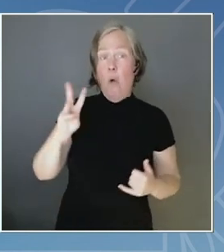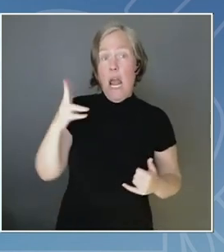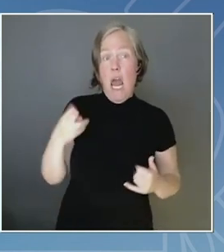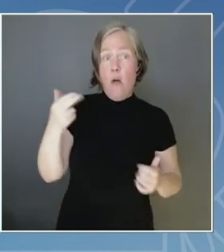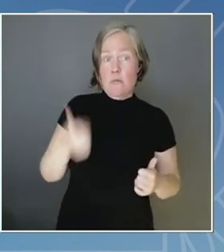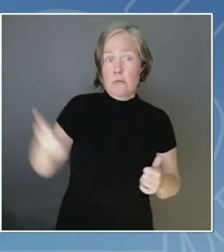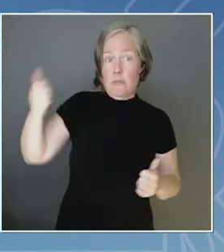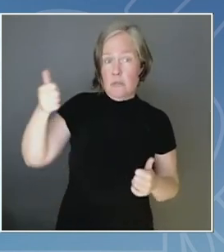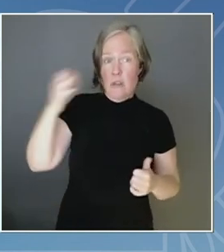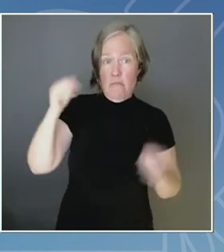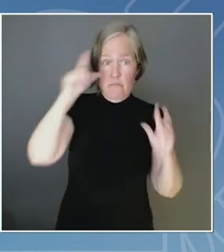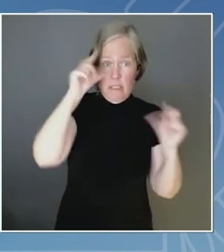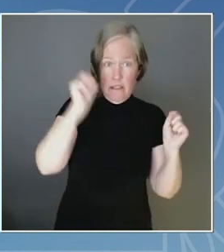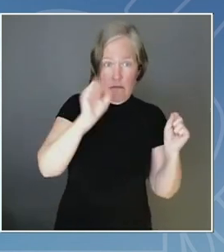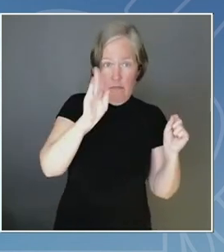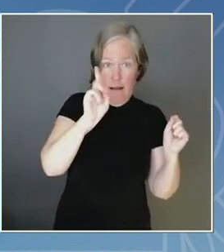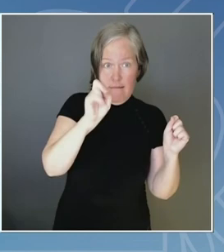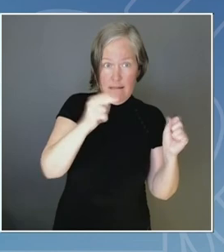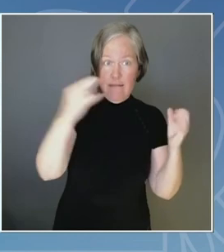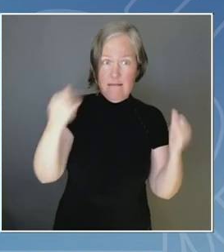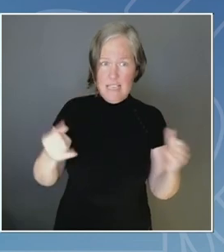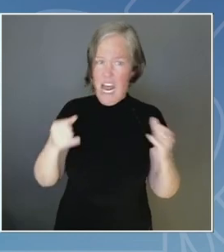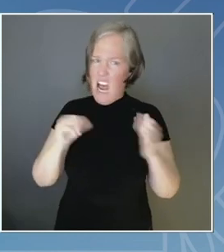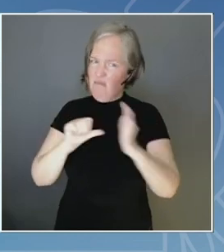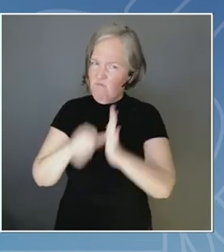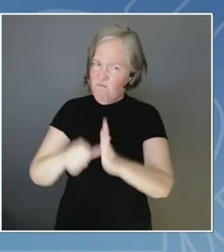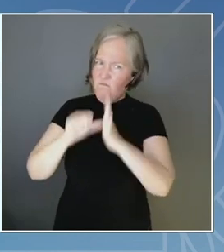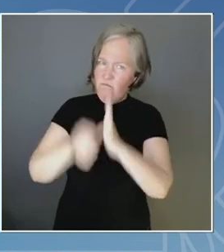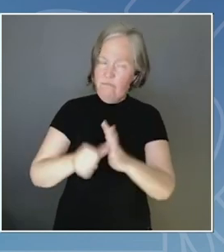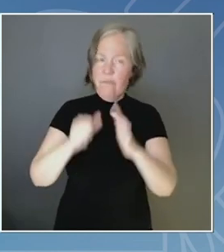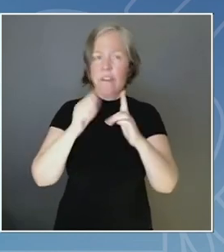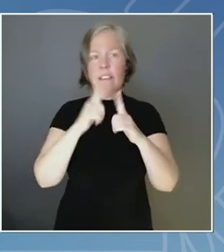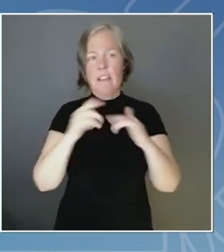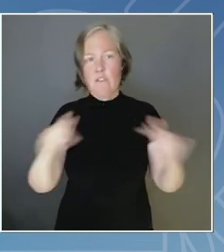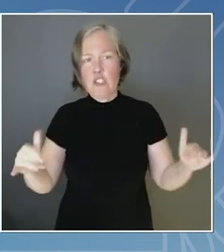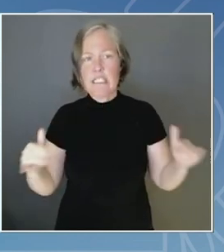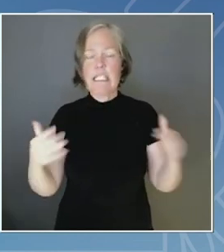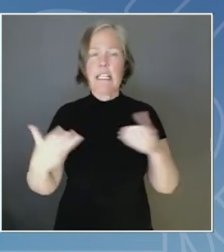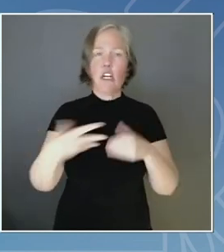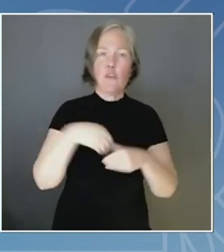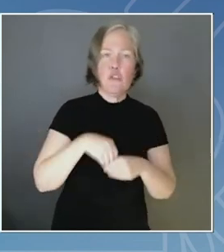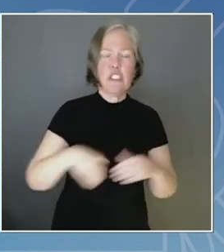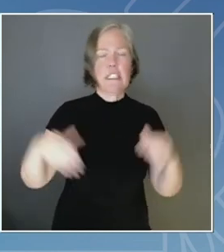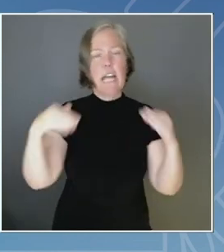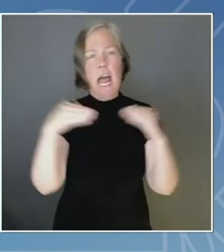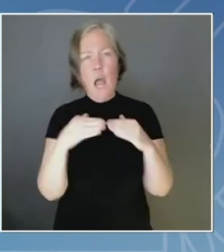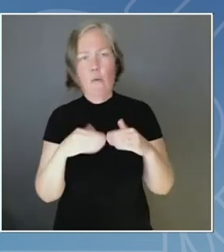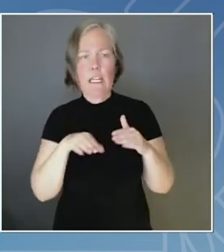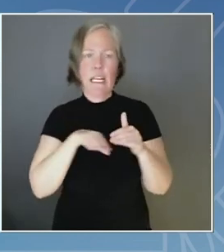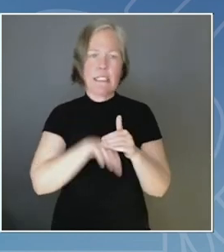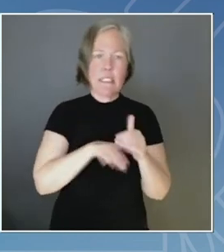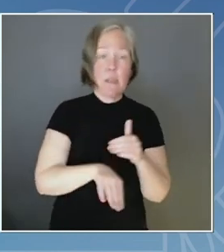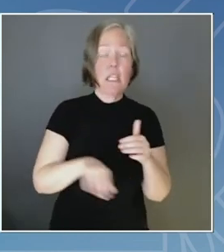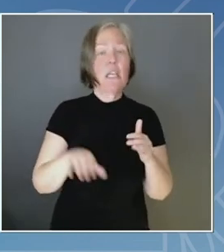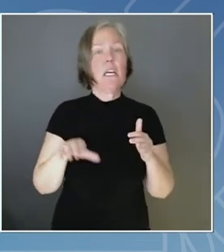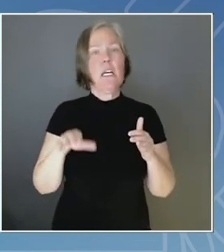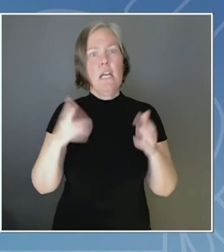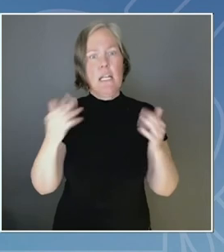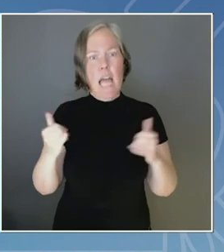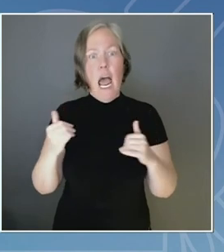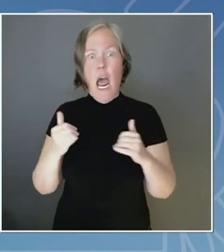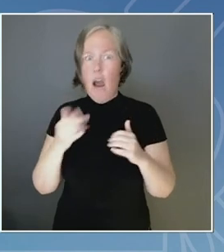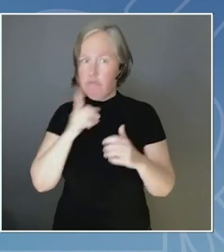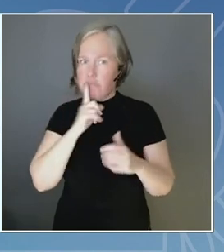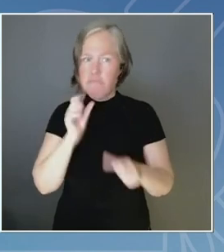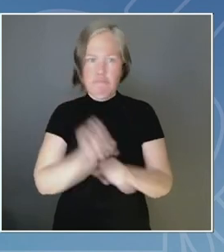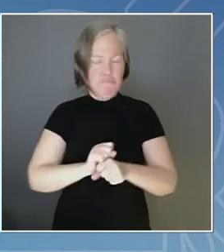administration, to really emphasize diversity, inclusion, equity, and accessibility, we really have made historic